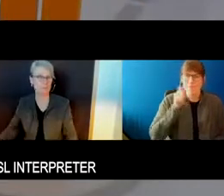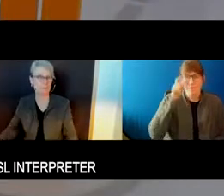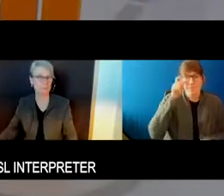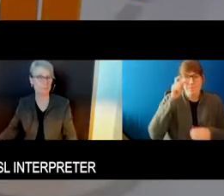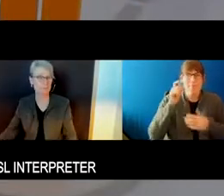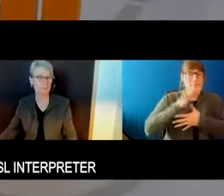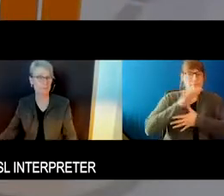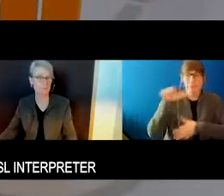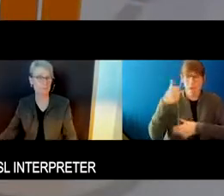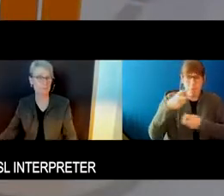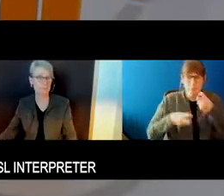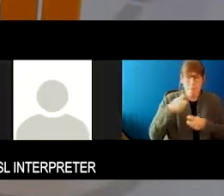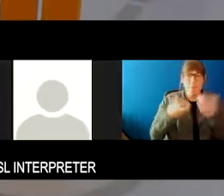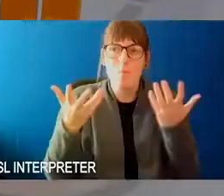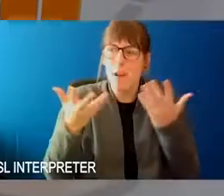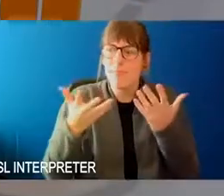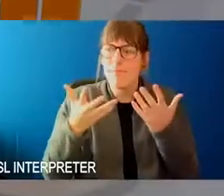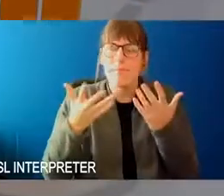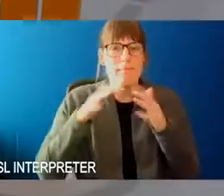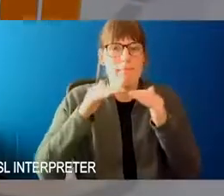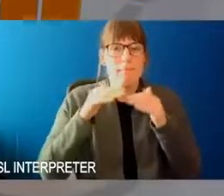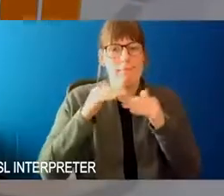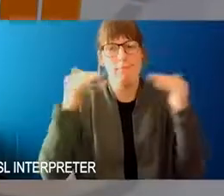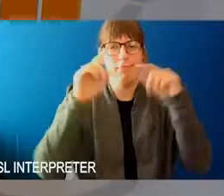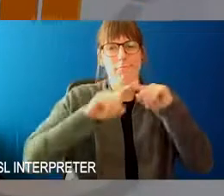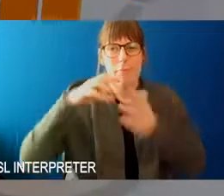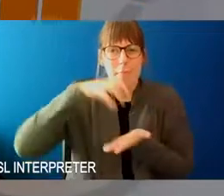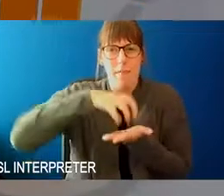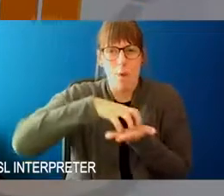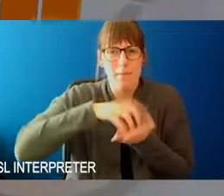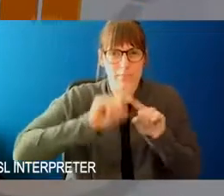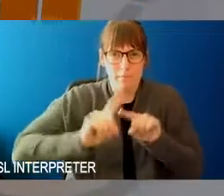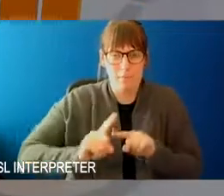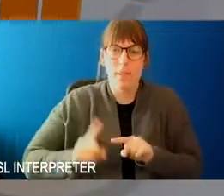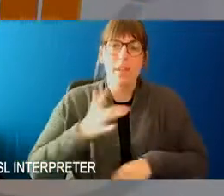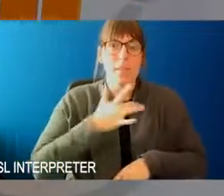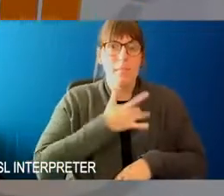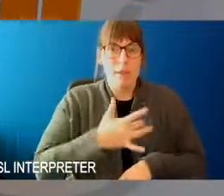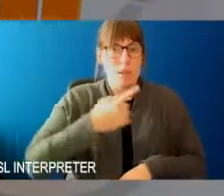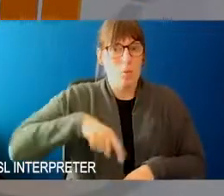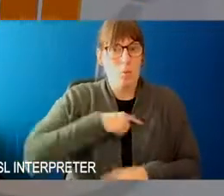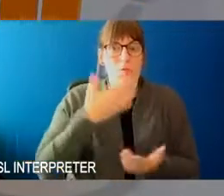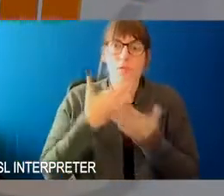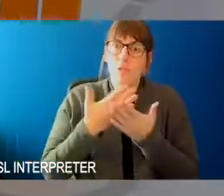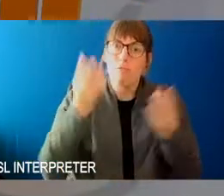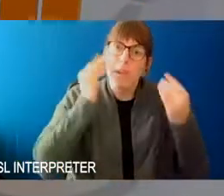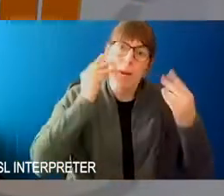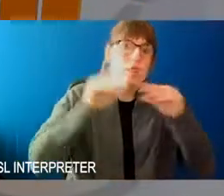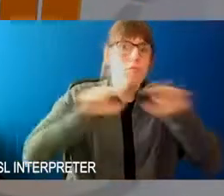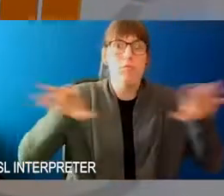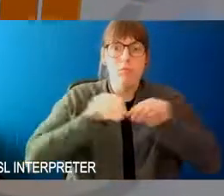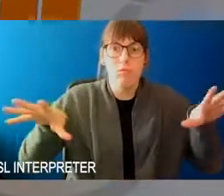is probably the most critical issue, is distributed platforms. Generally in the social change movement,